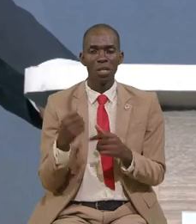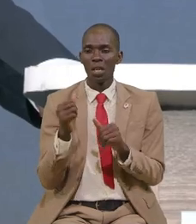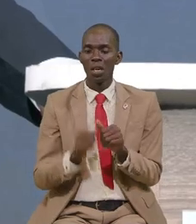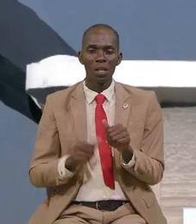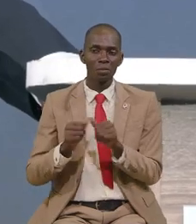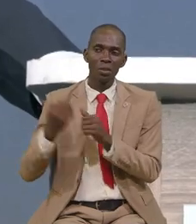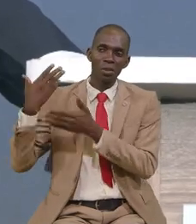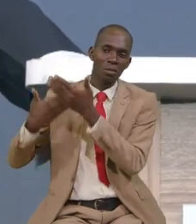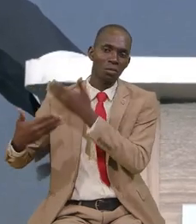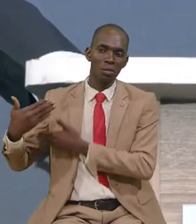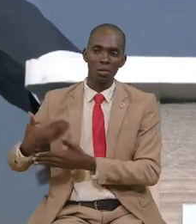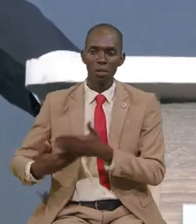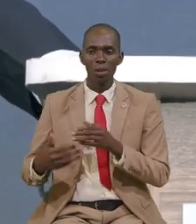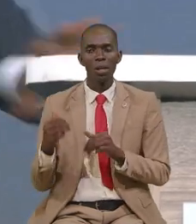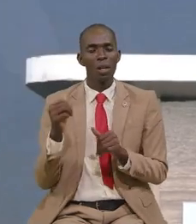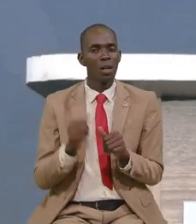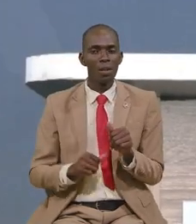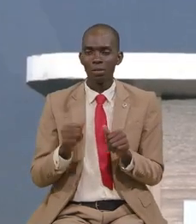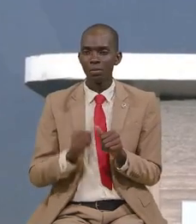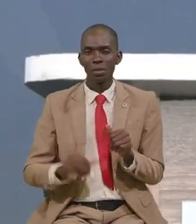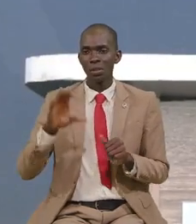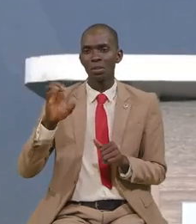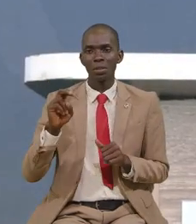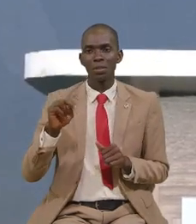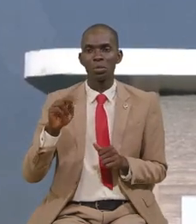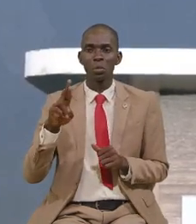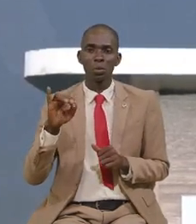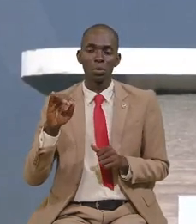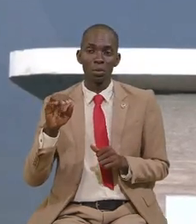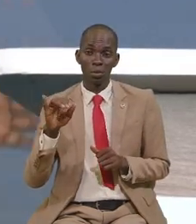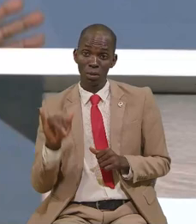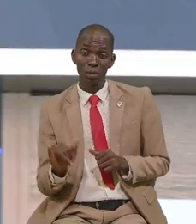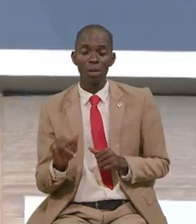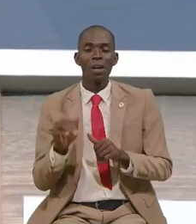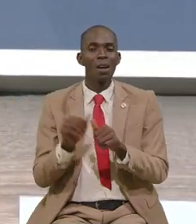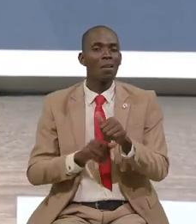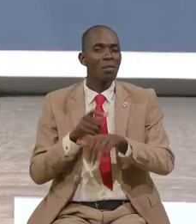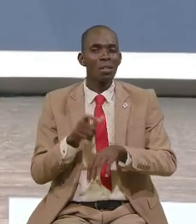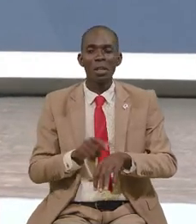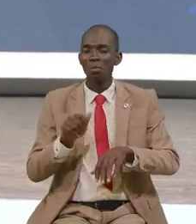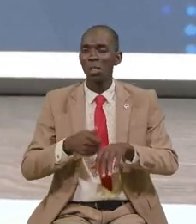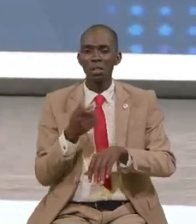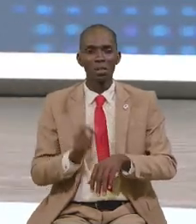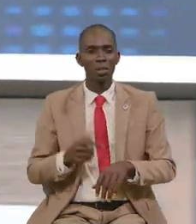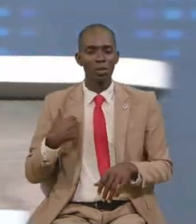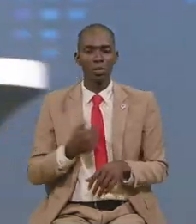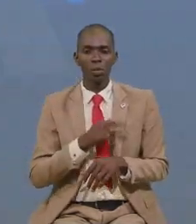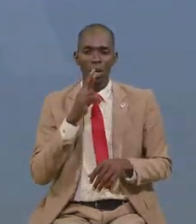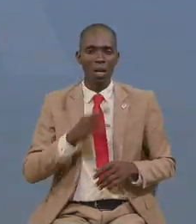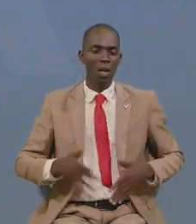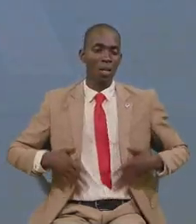generation, every century, every time, any time we're alive, until